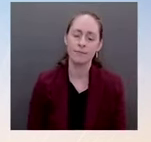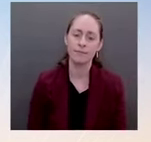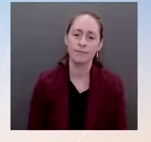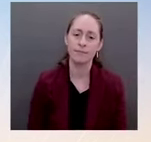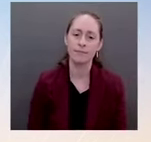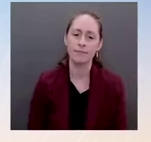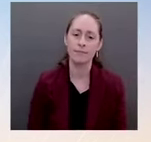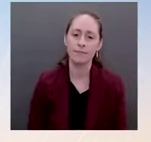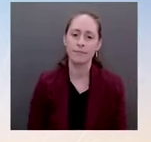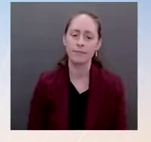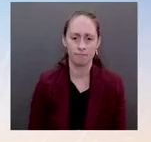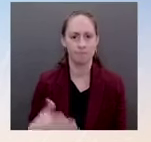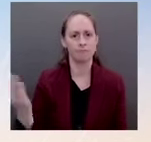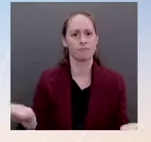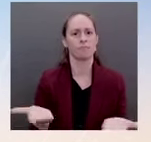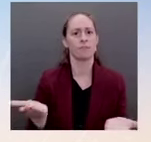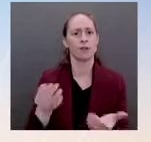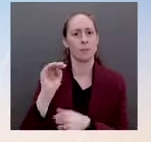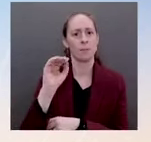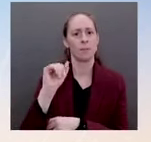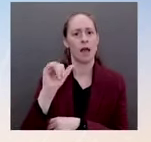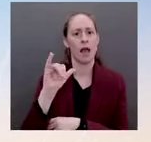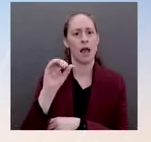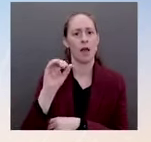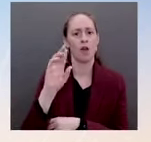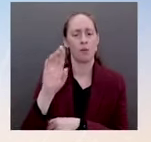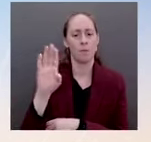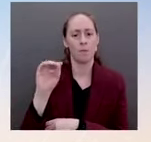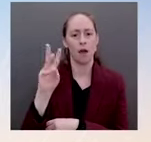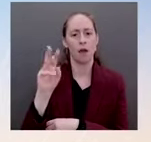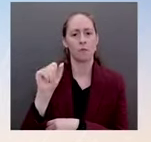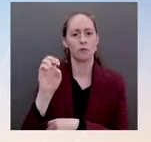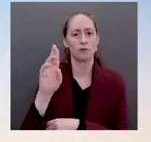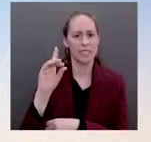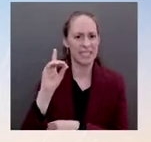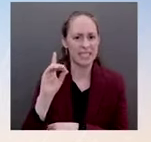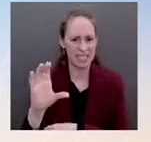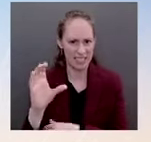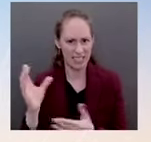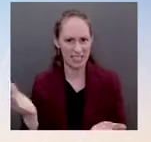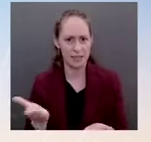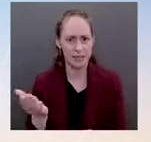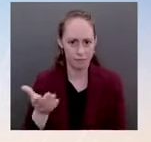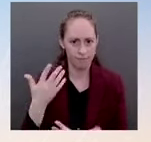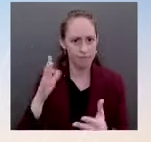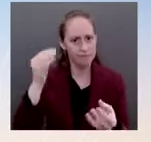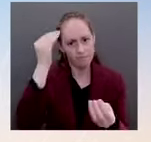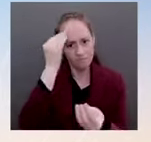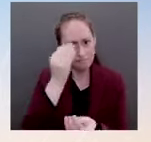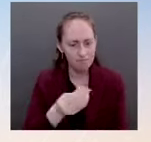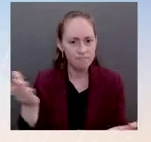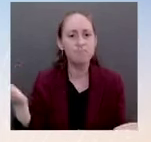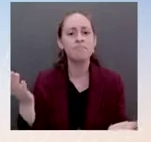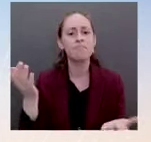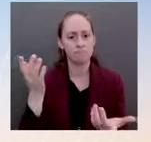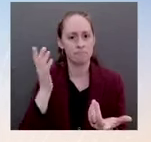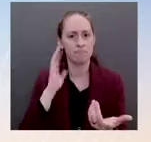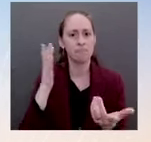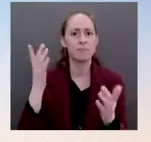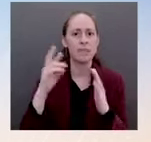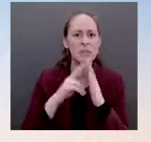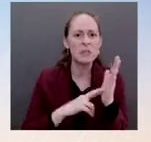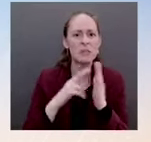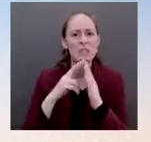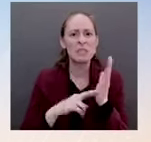announced that she's going to significantly reduce the restrictions, the COVID restrictions, the indoor mask wearing, I think comes off at the end of the month.